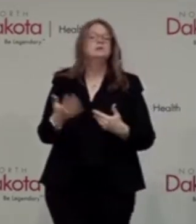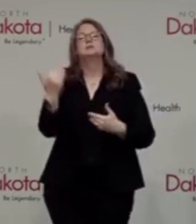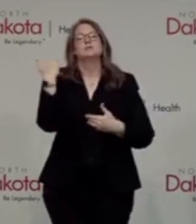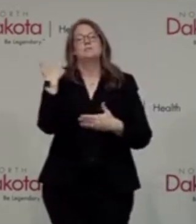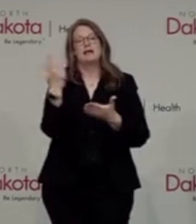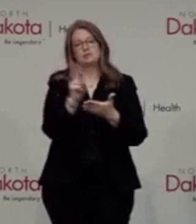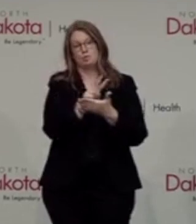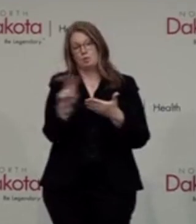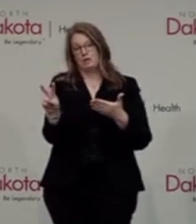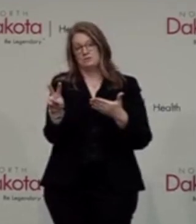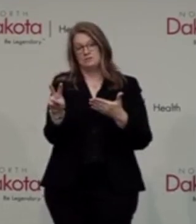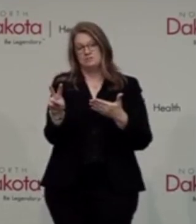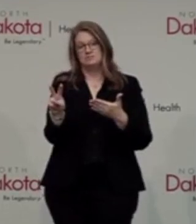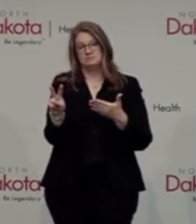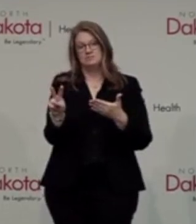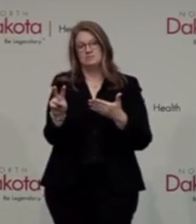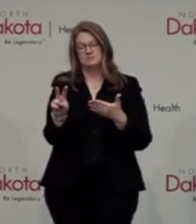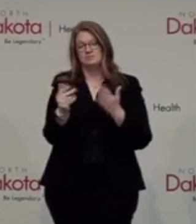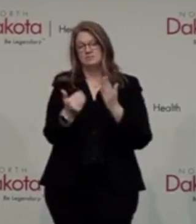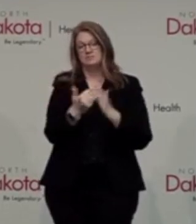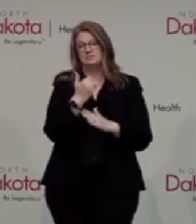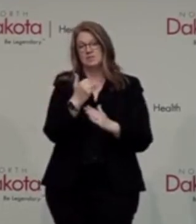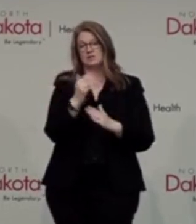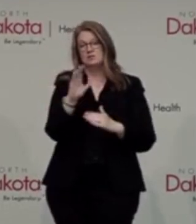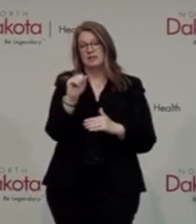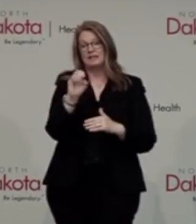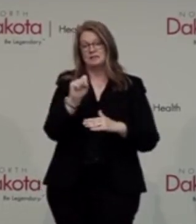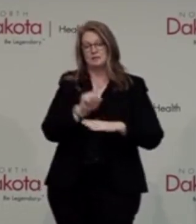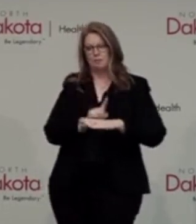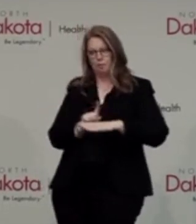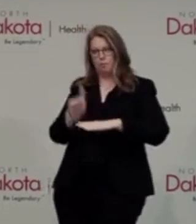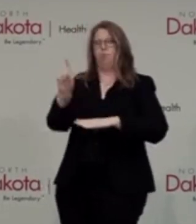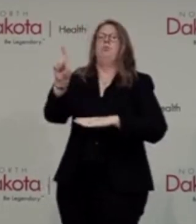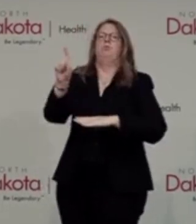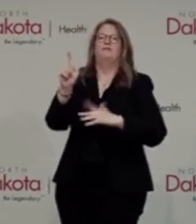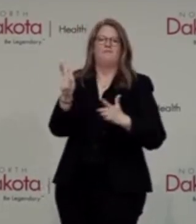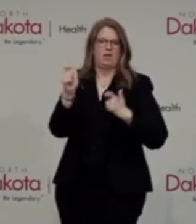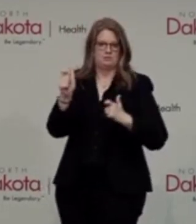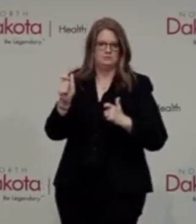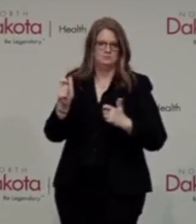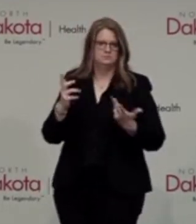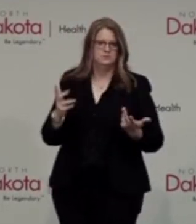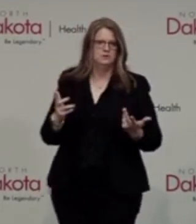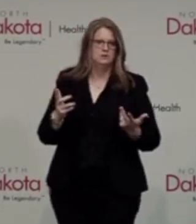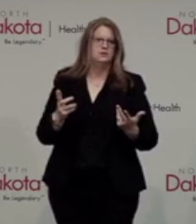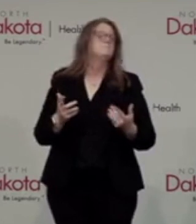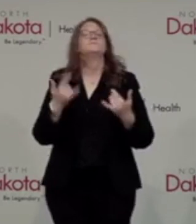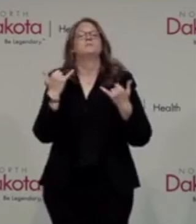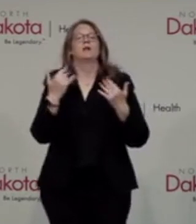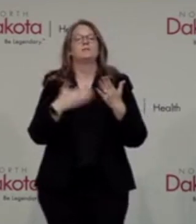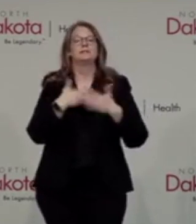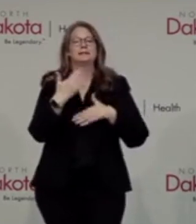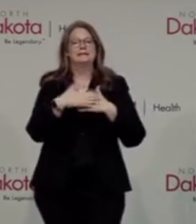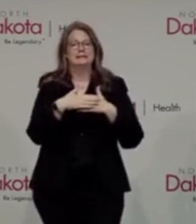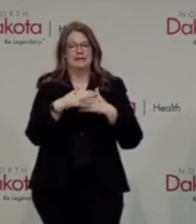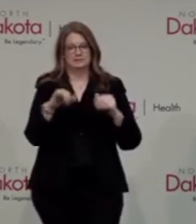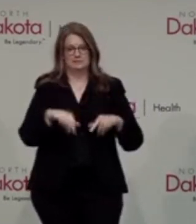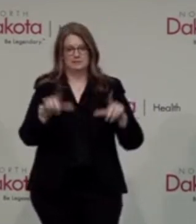2 weeks, those new cases have been climbing at a faster rate. When we take a look at the next slide,